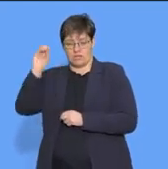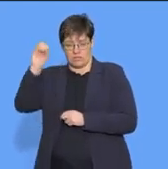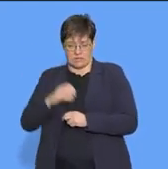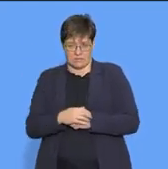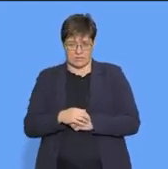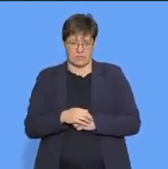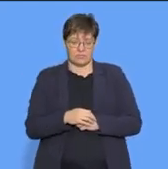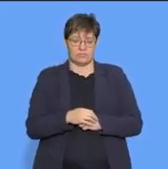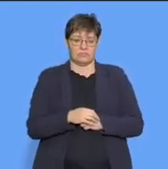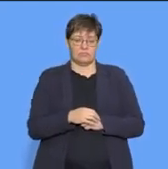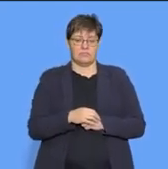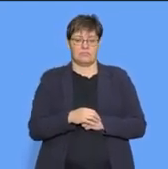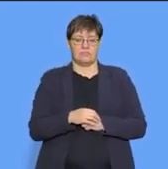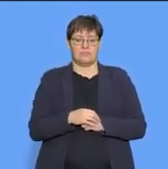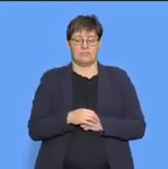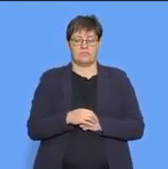angle.